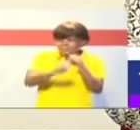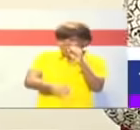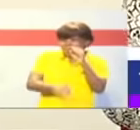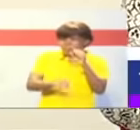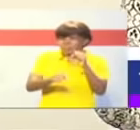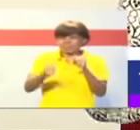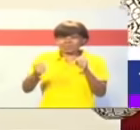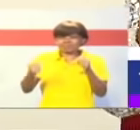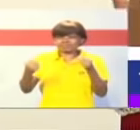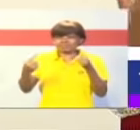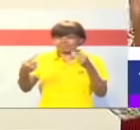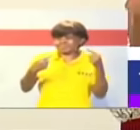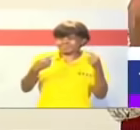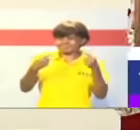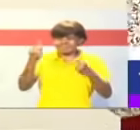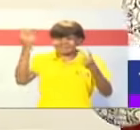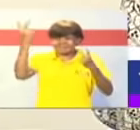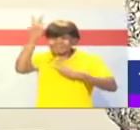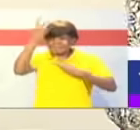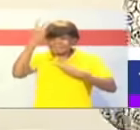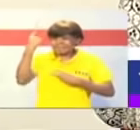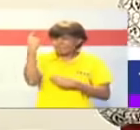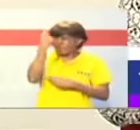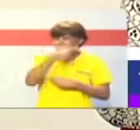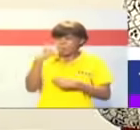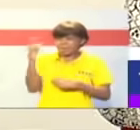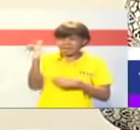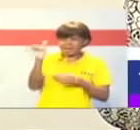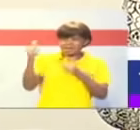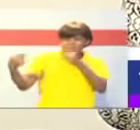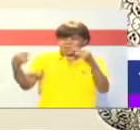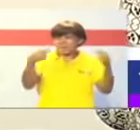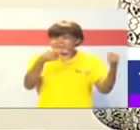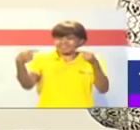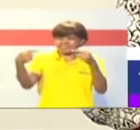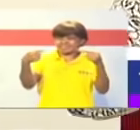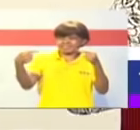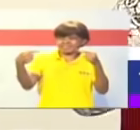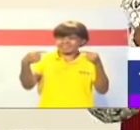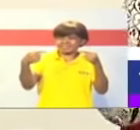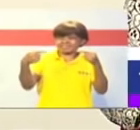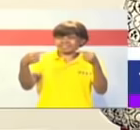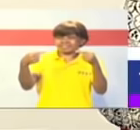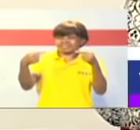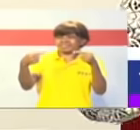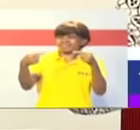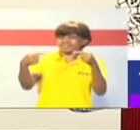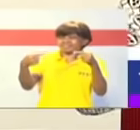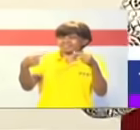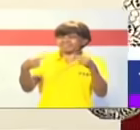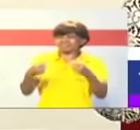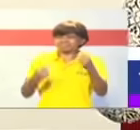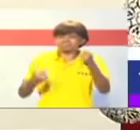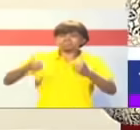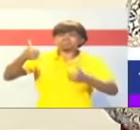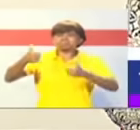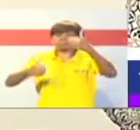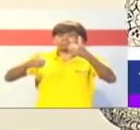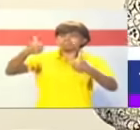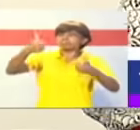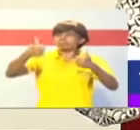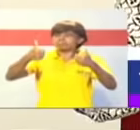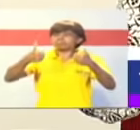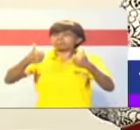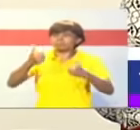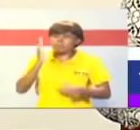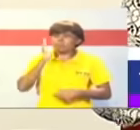competition, when the viruses are in competition for susceptible cases, the Delta is going to win out. And so you will see, or